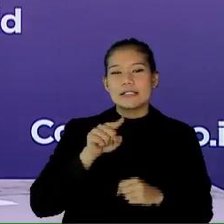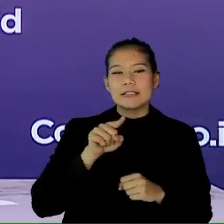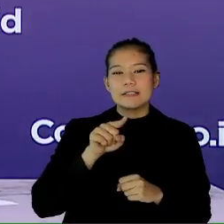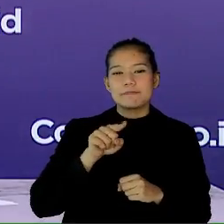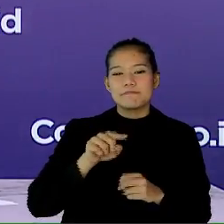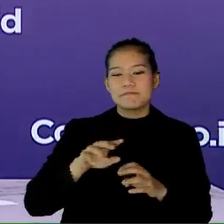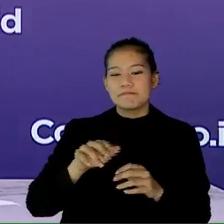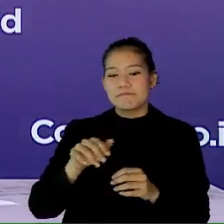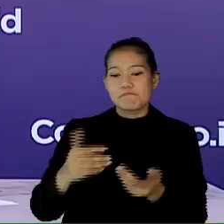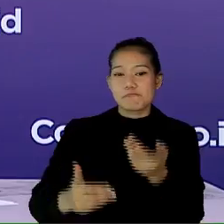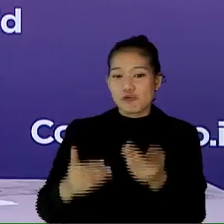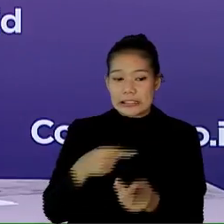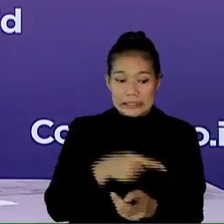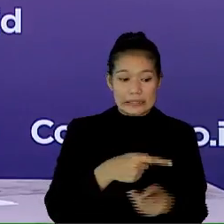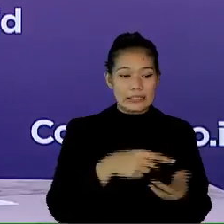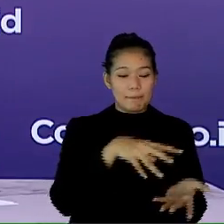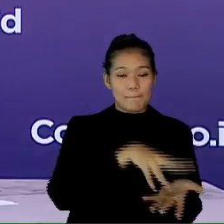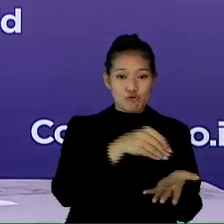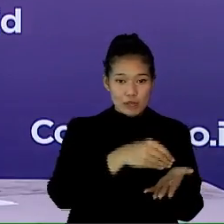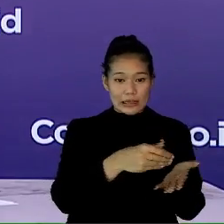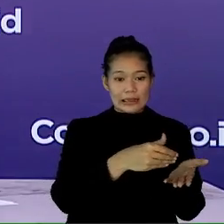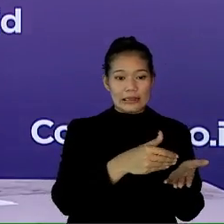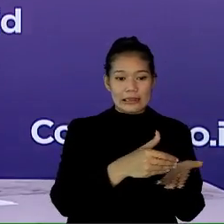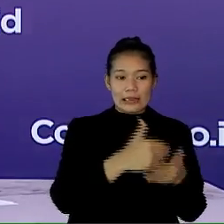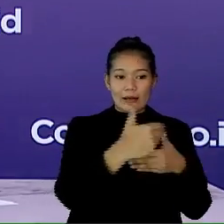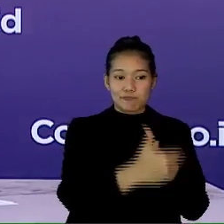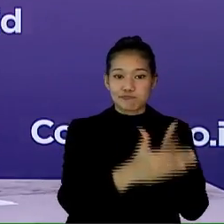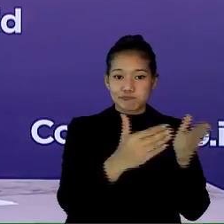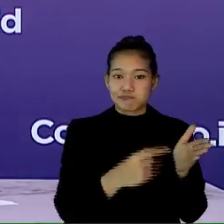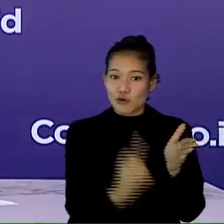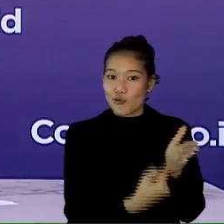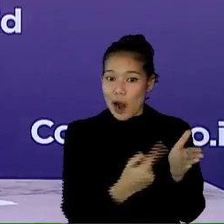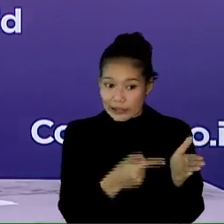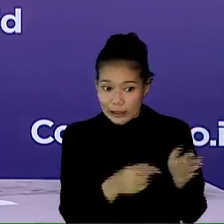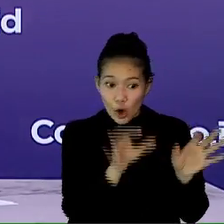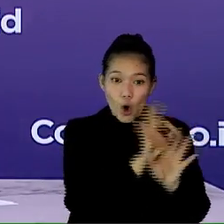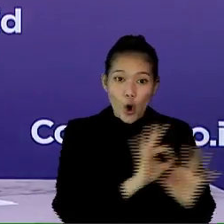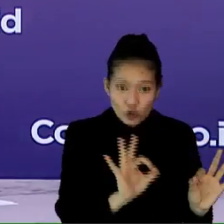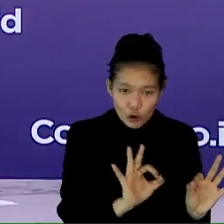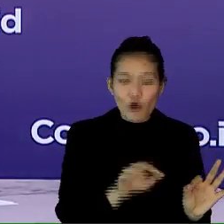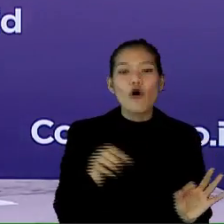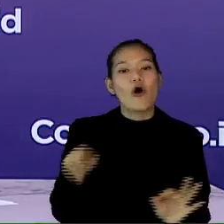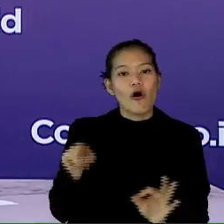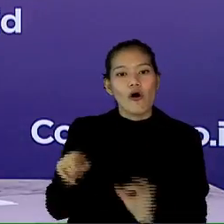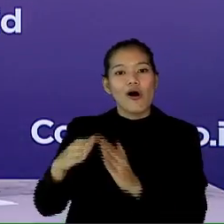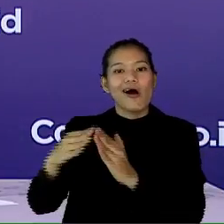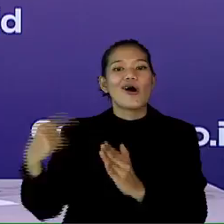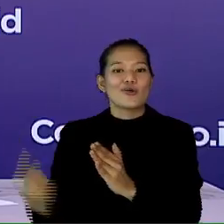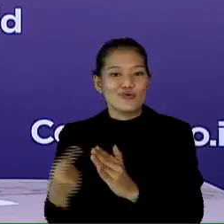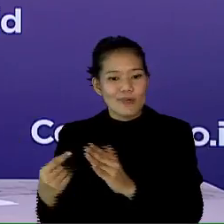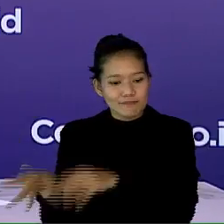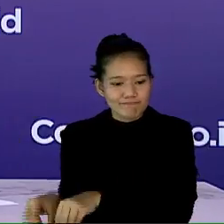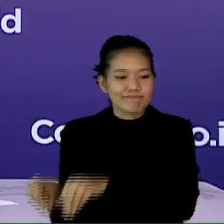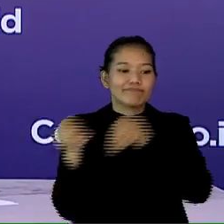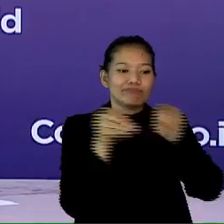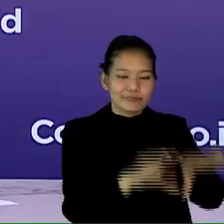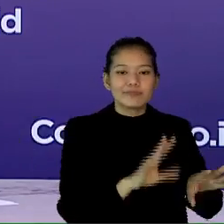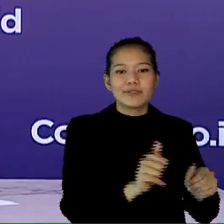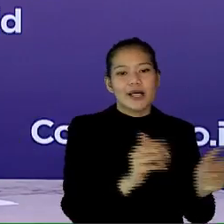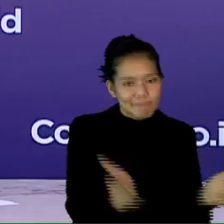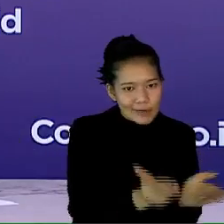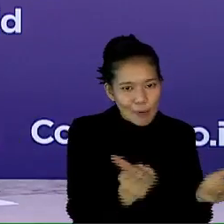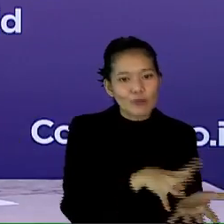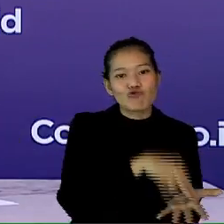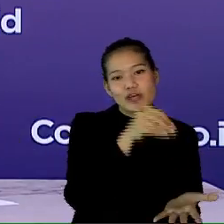centralized isolation location or to a hospital so that they can be treated as quickly as possible.